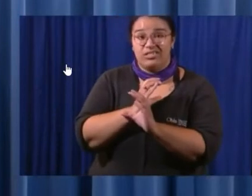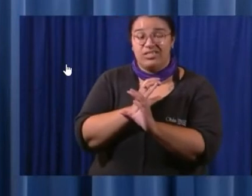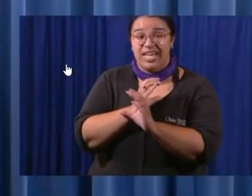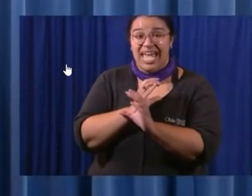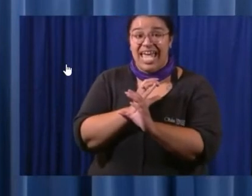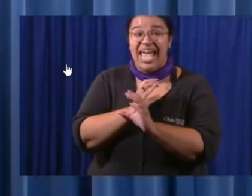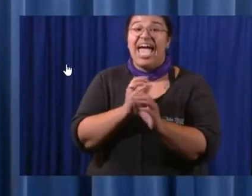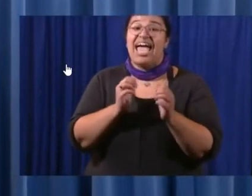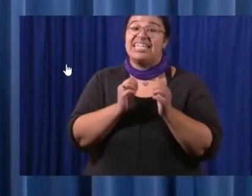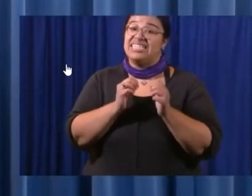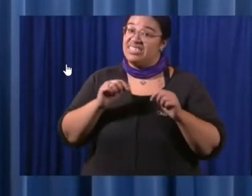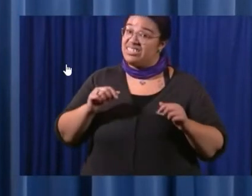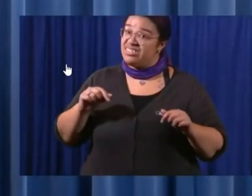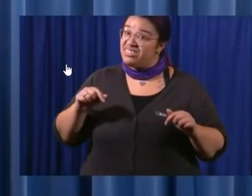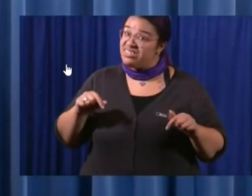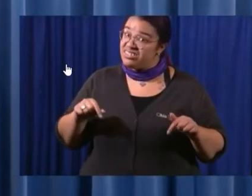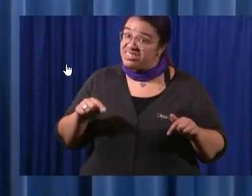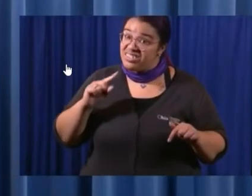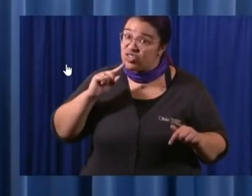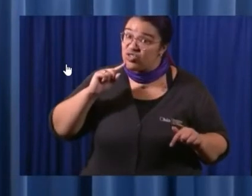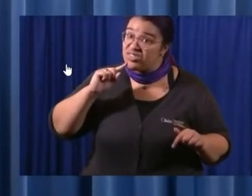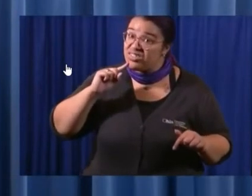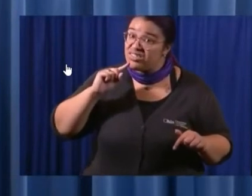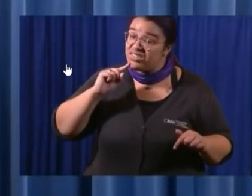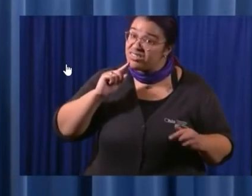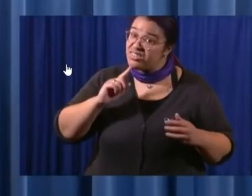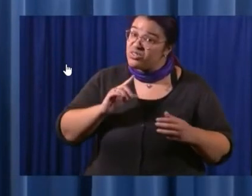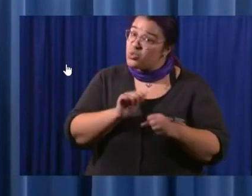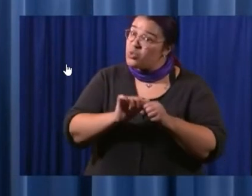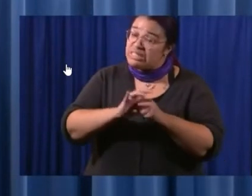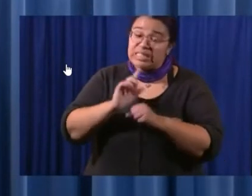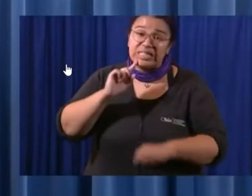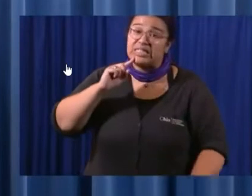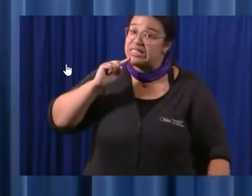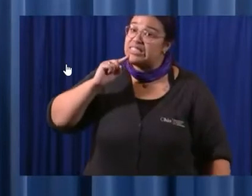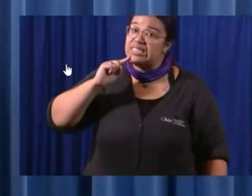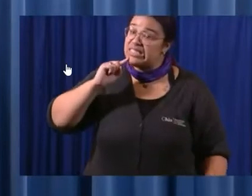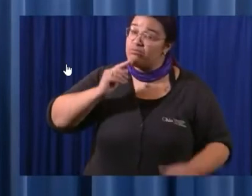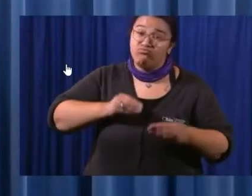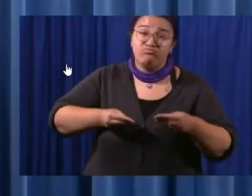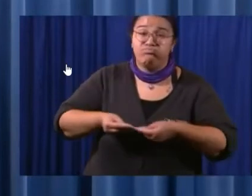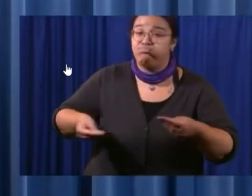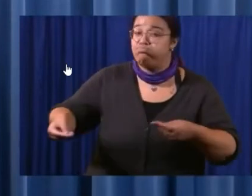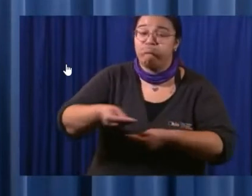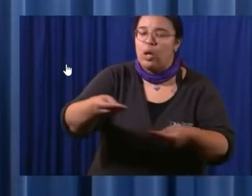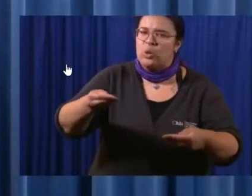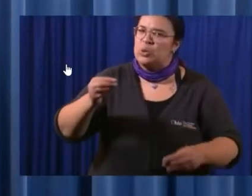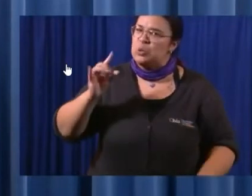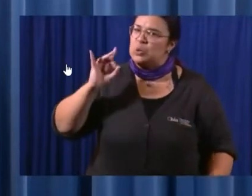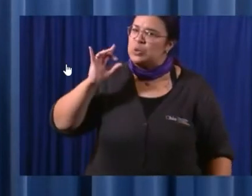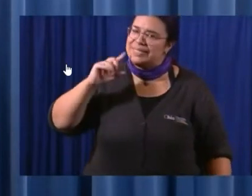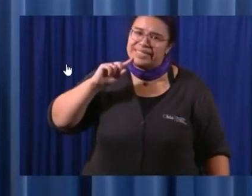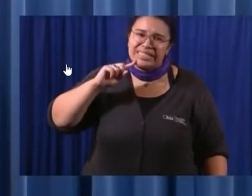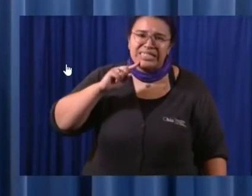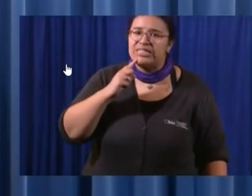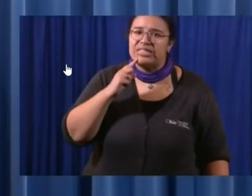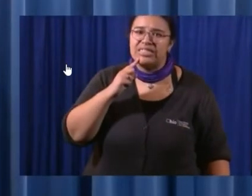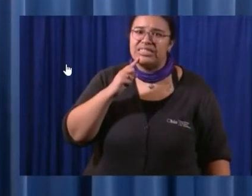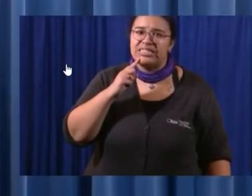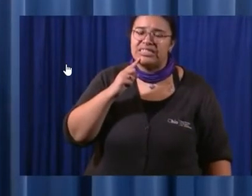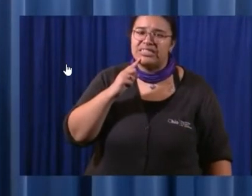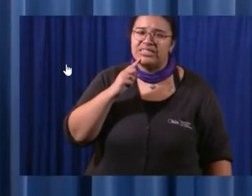we do every single day. So this is a crisis. We cannot describe it any other way. Wear a mask, keep a